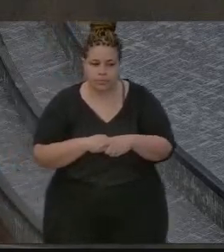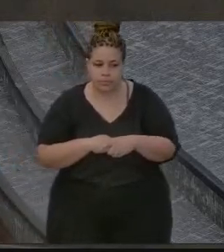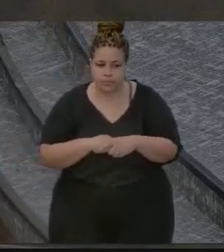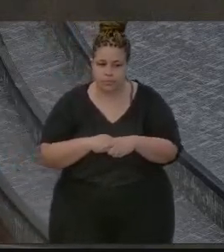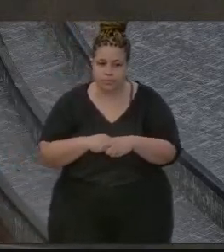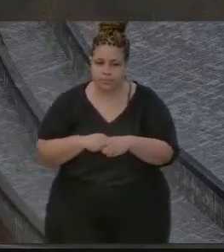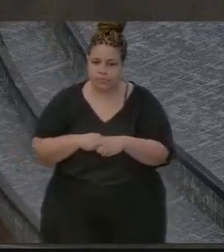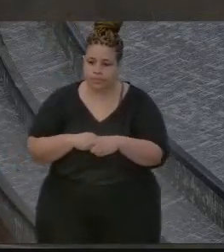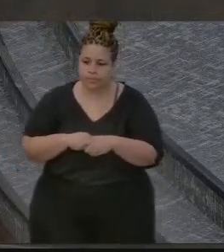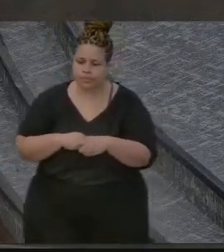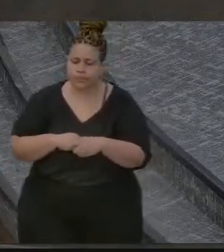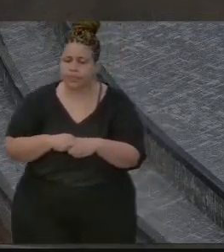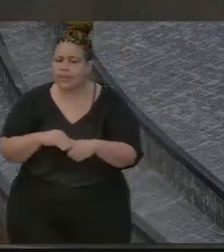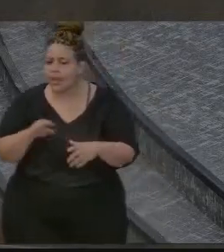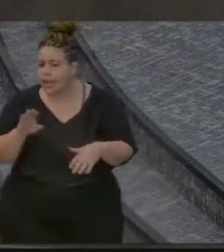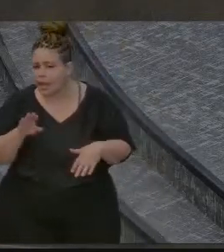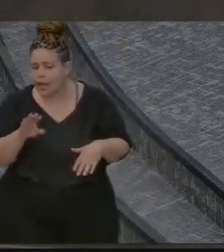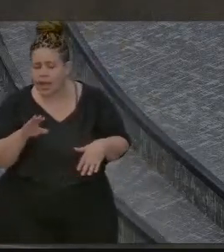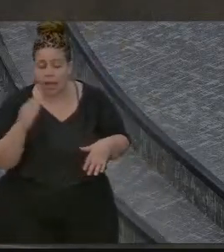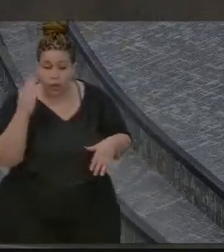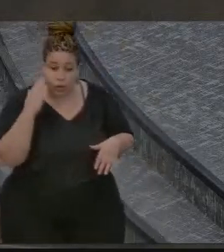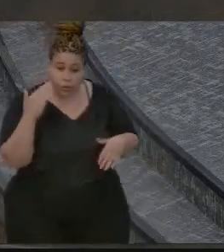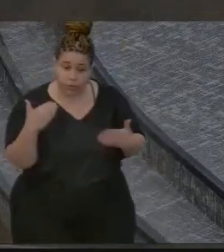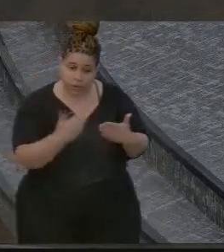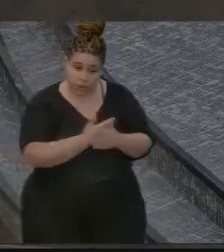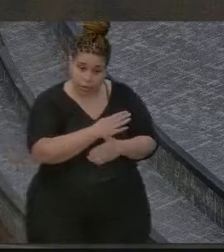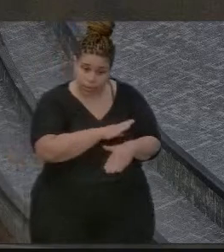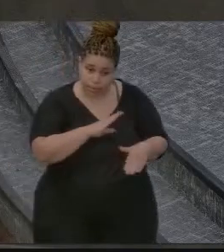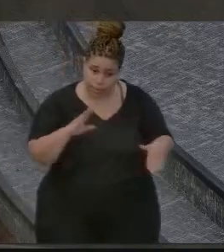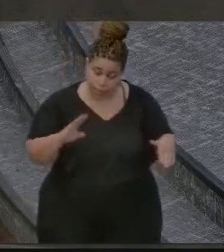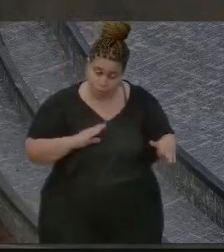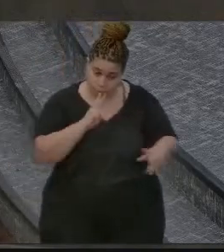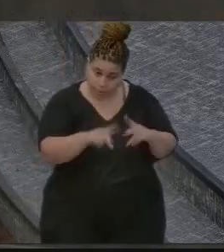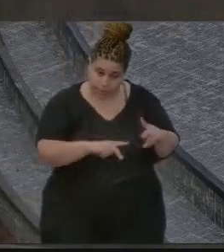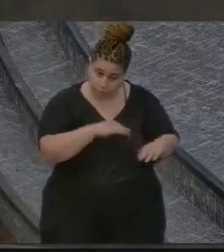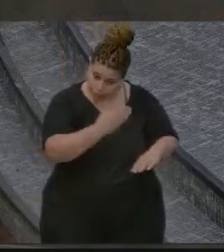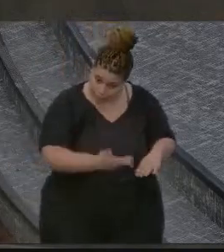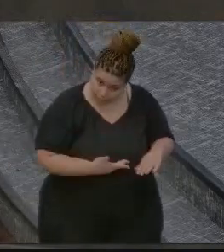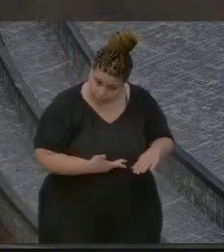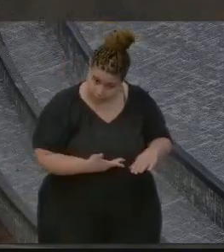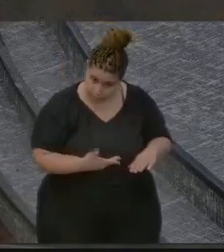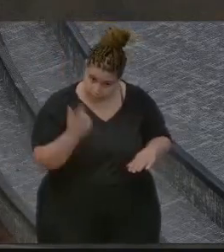Have we invited the new board members, the board member-elect, to our retreat?